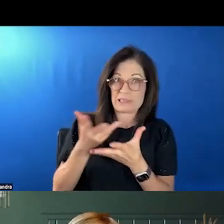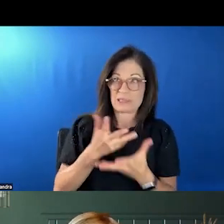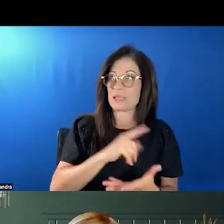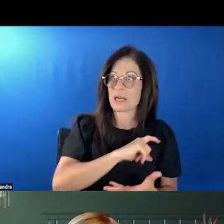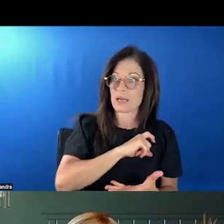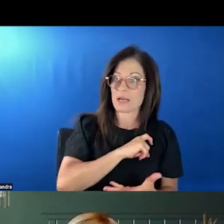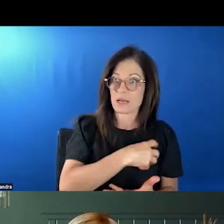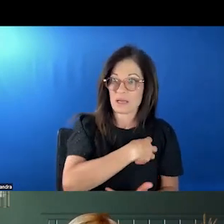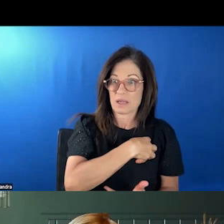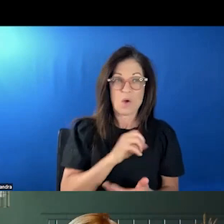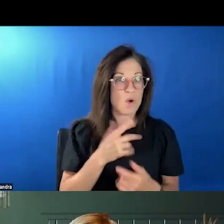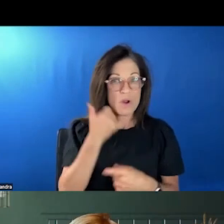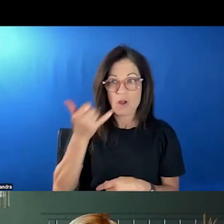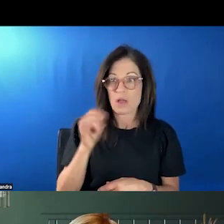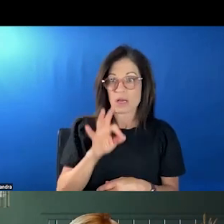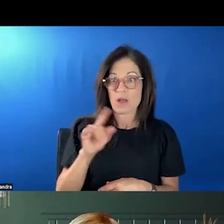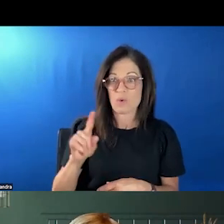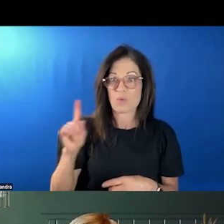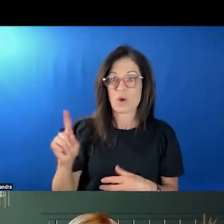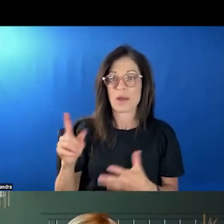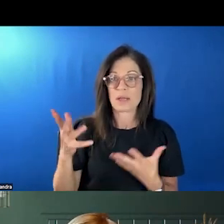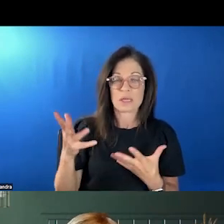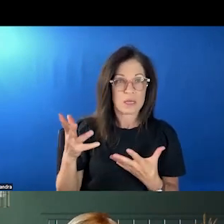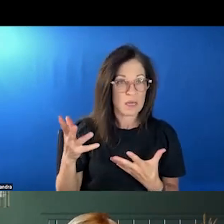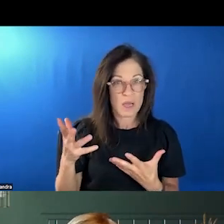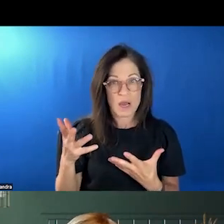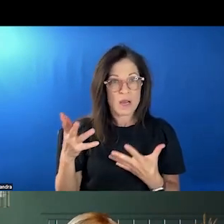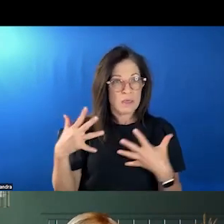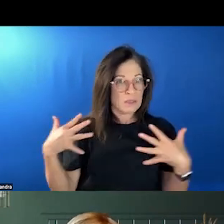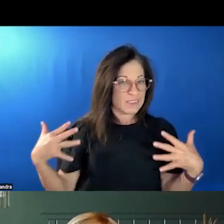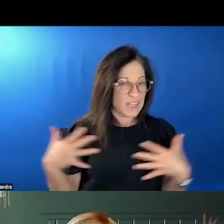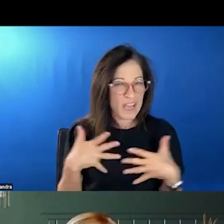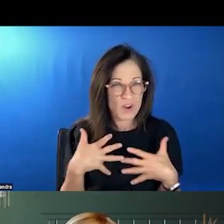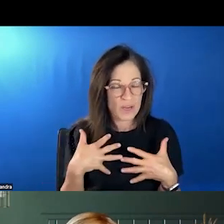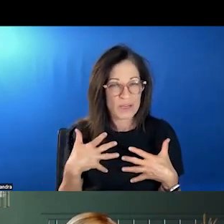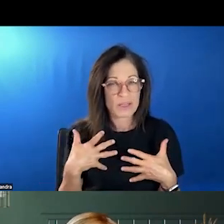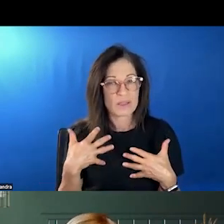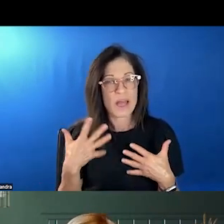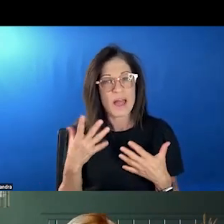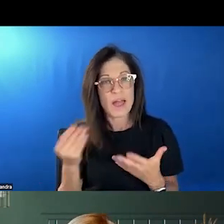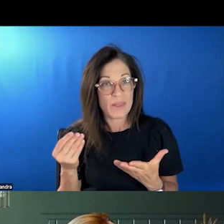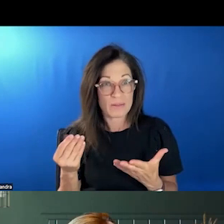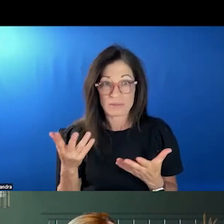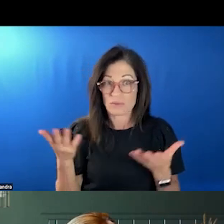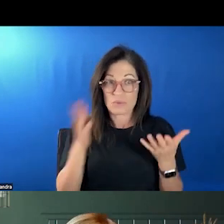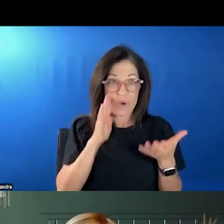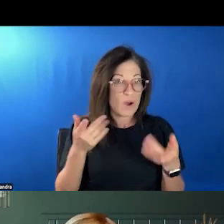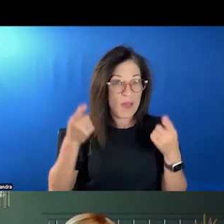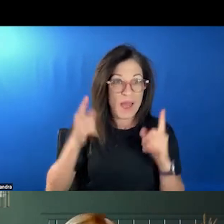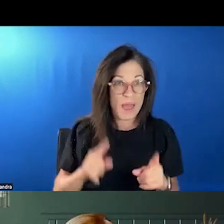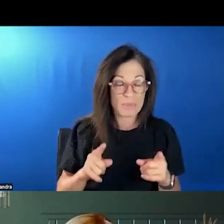enforcement or calling 911 is very scary, and that the outcome